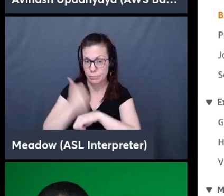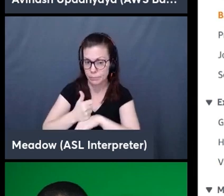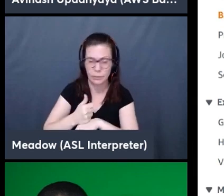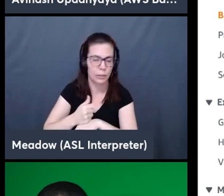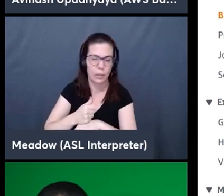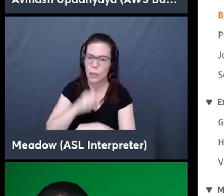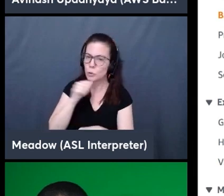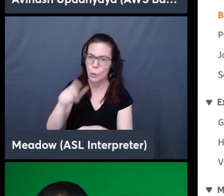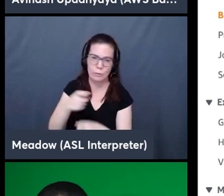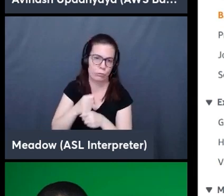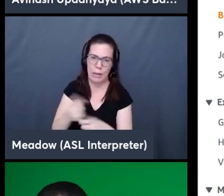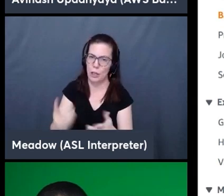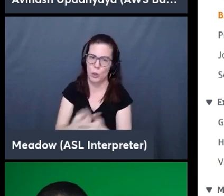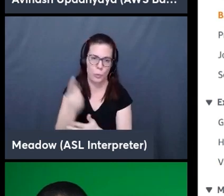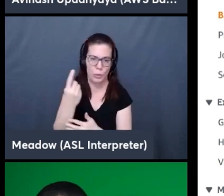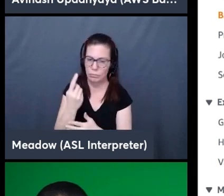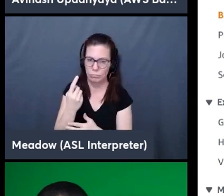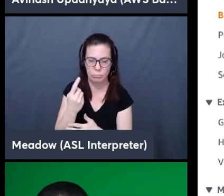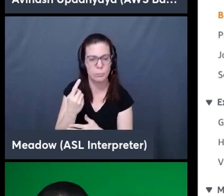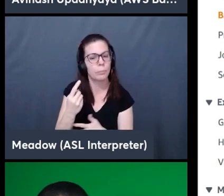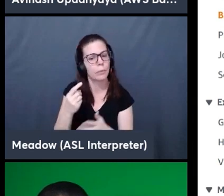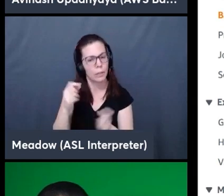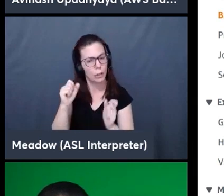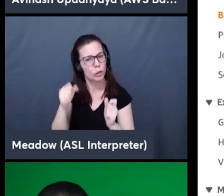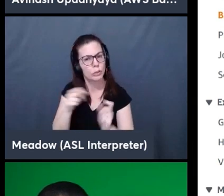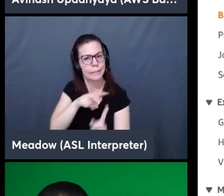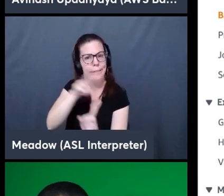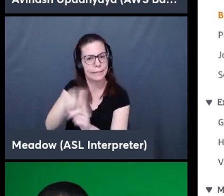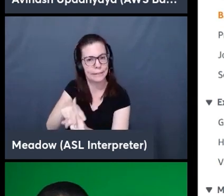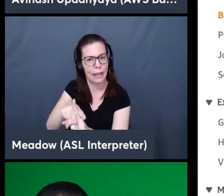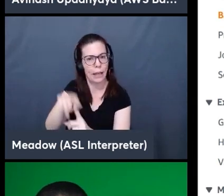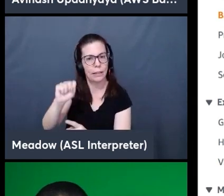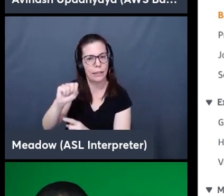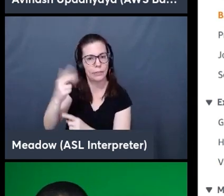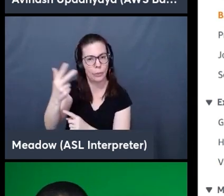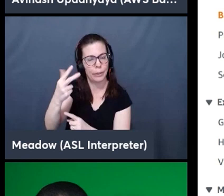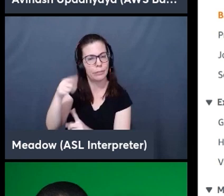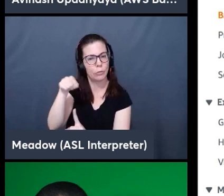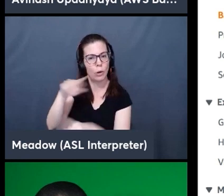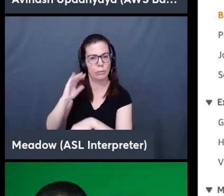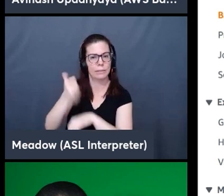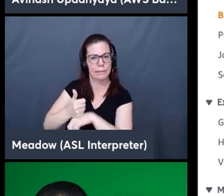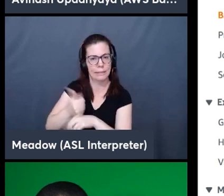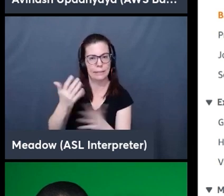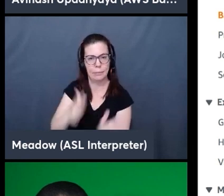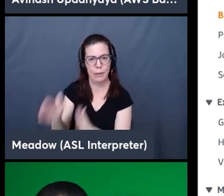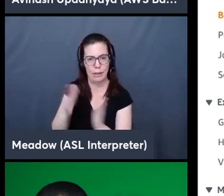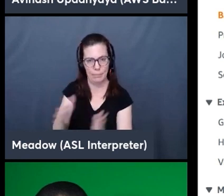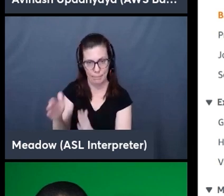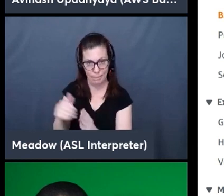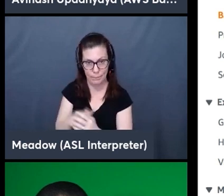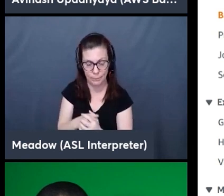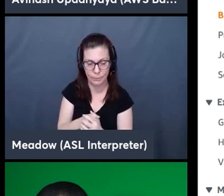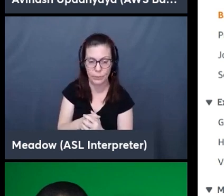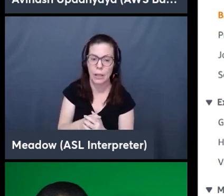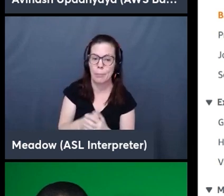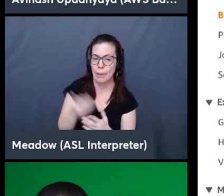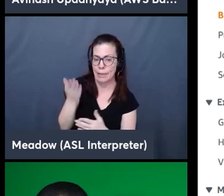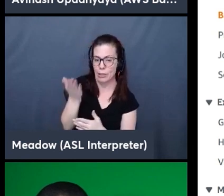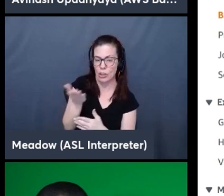create a new backup plan. You can just assign S3 to your existing backup plan. But here I'll